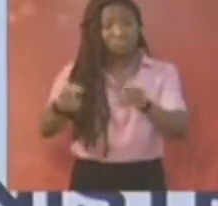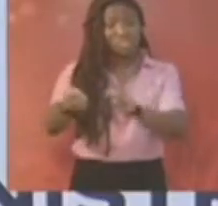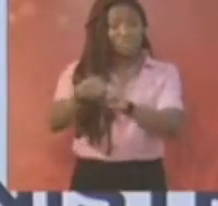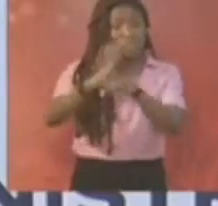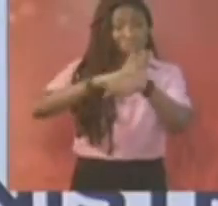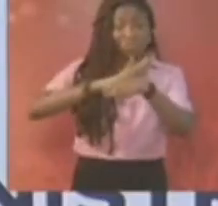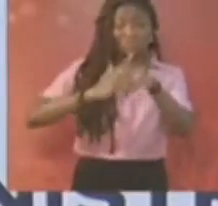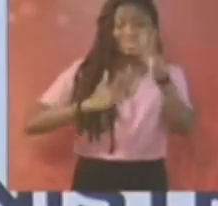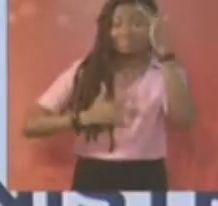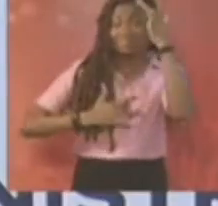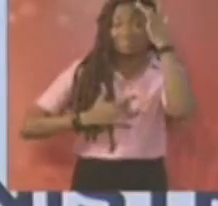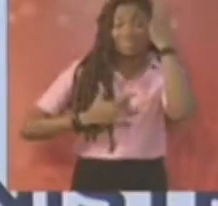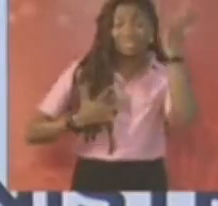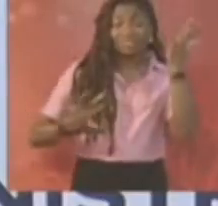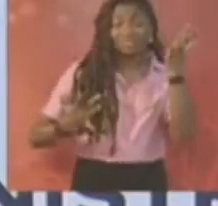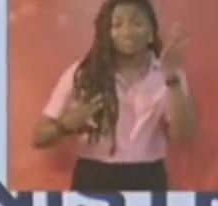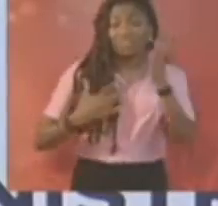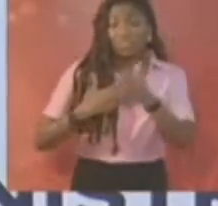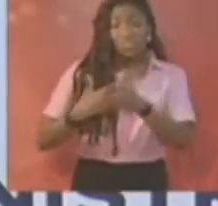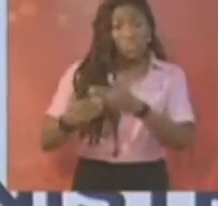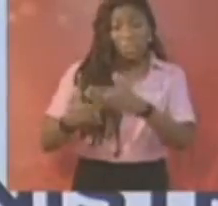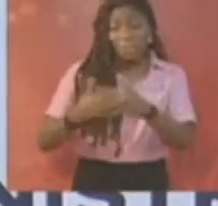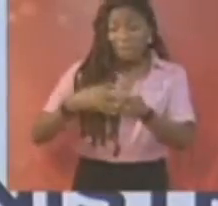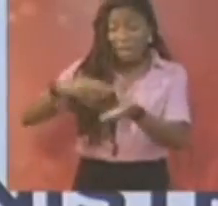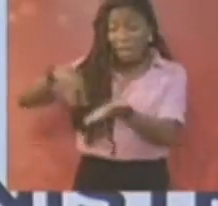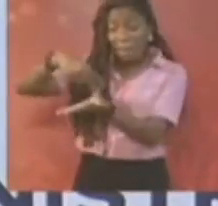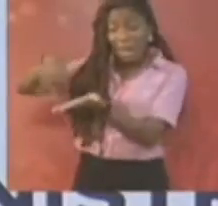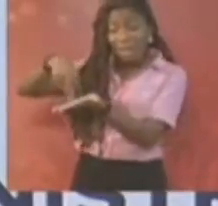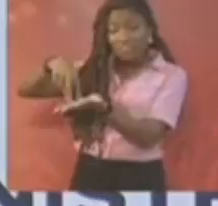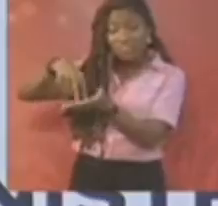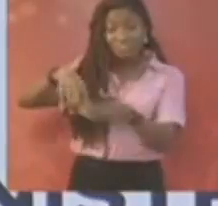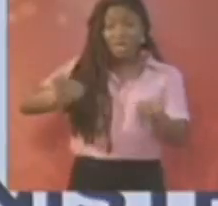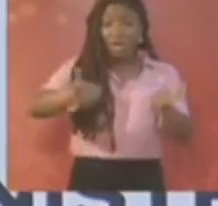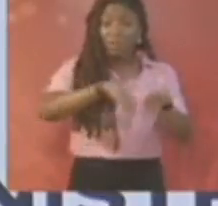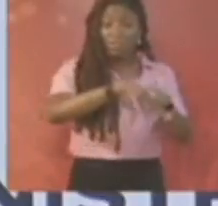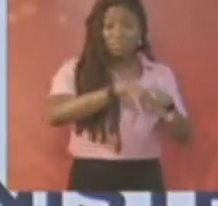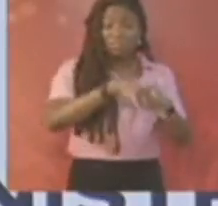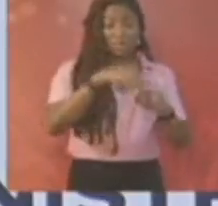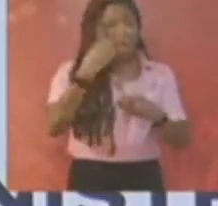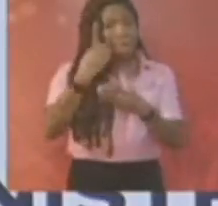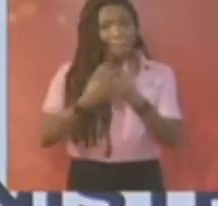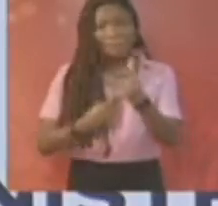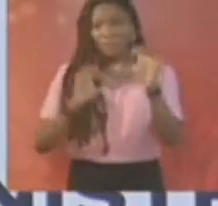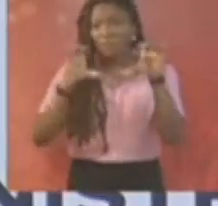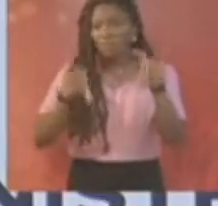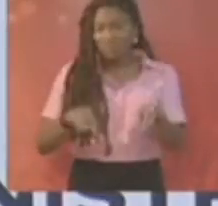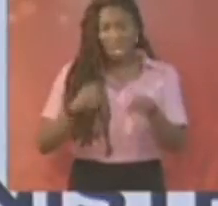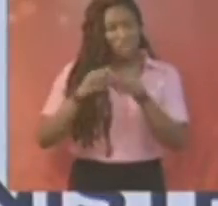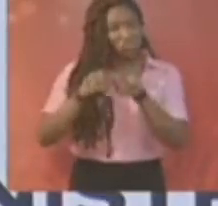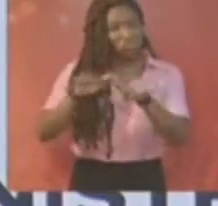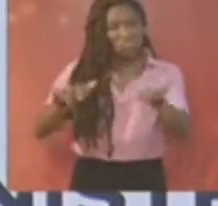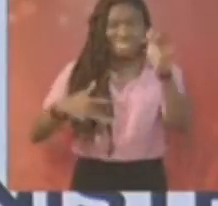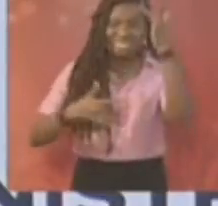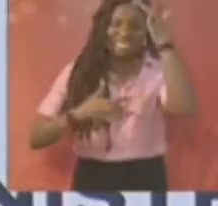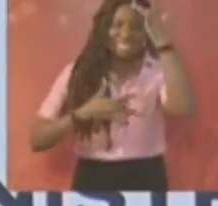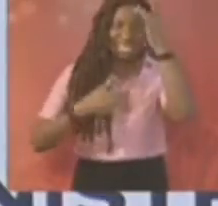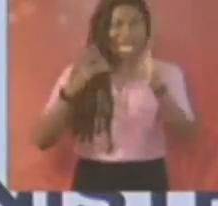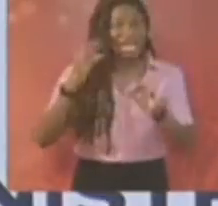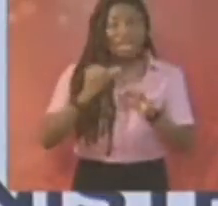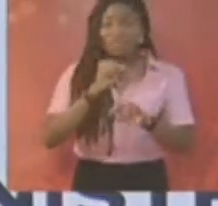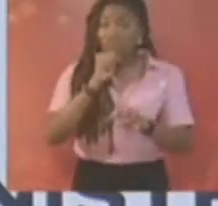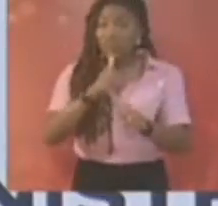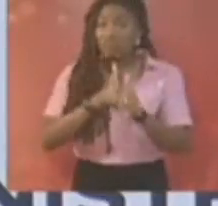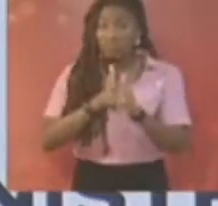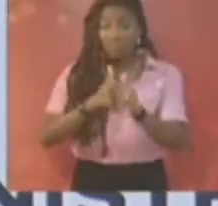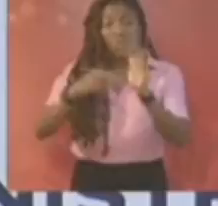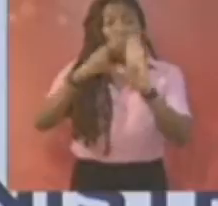and another if protocols are not followed to prevent the transmission of illness. Those protocols including